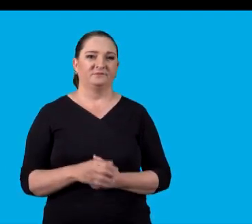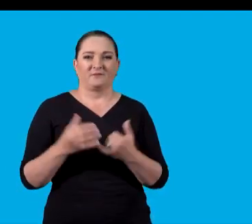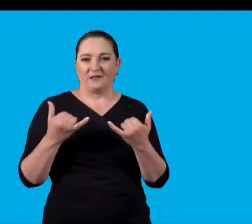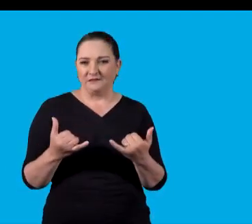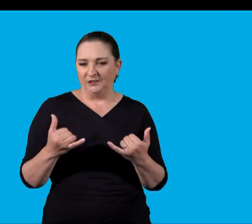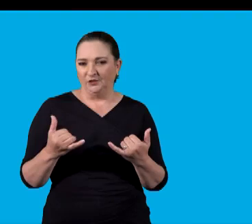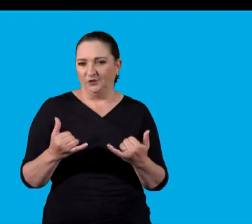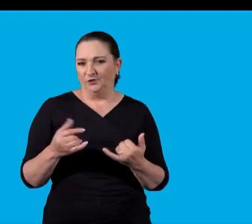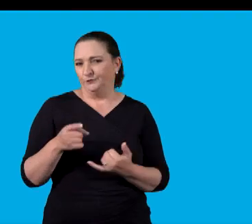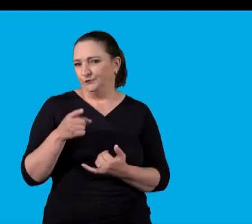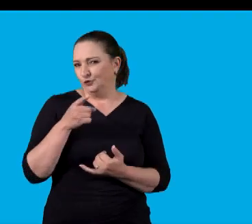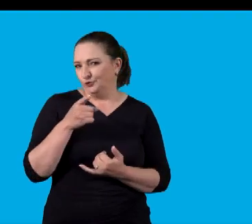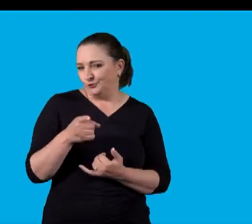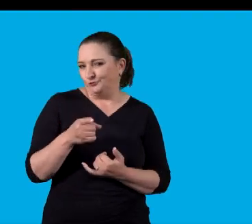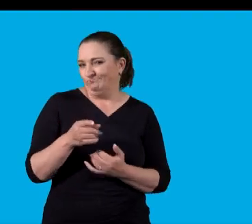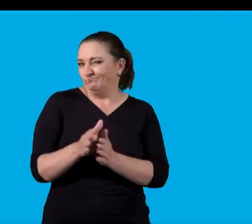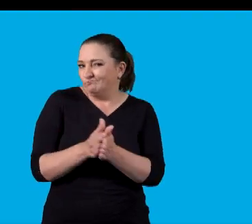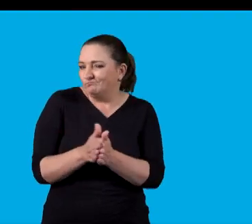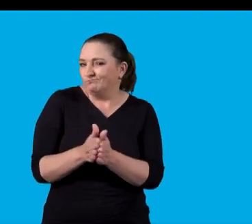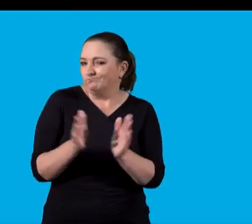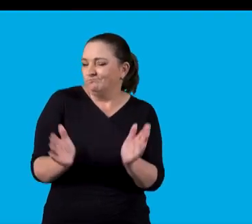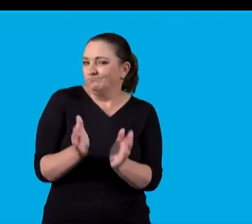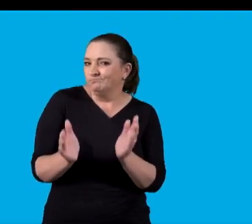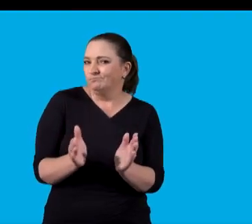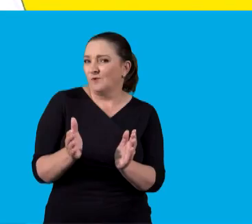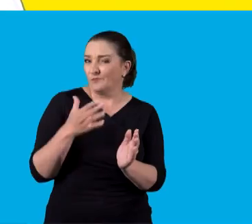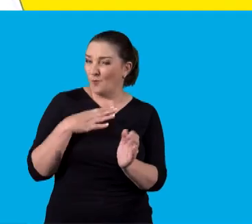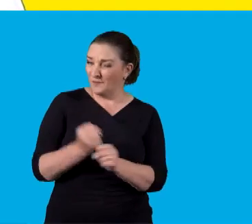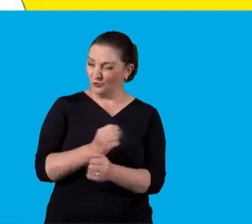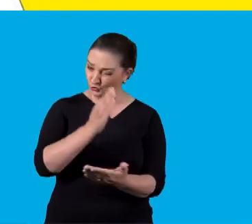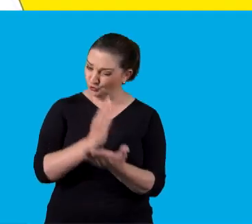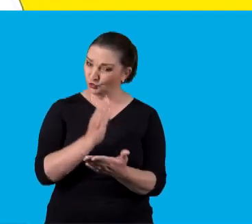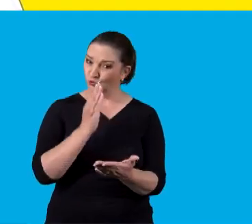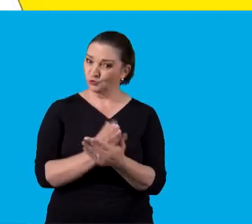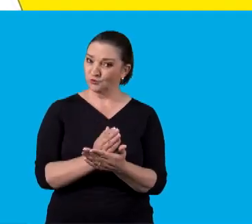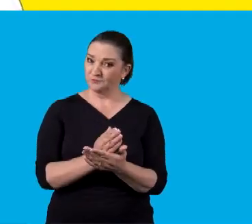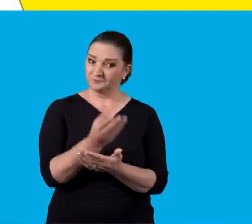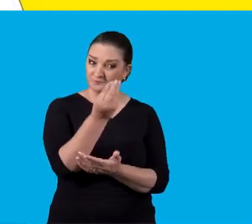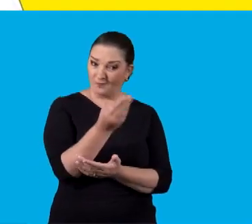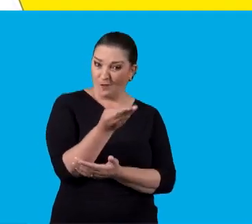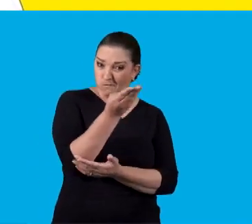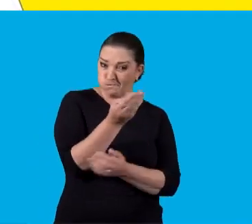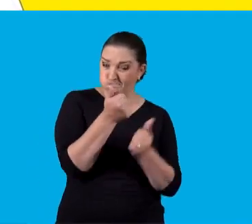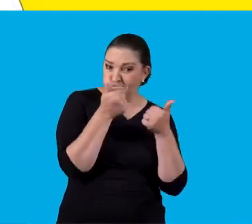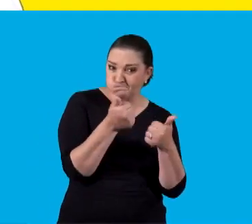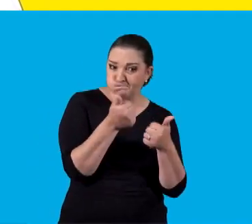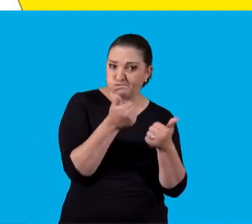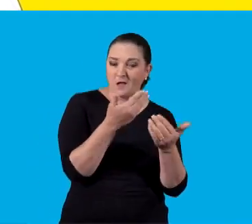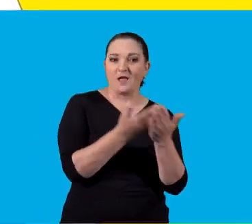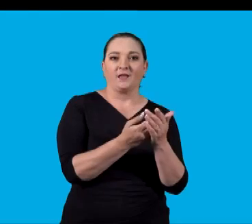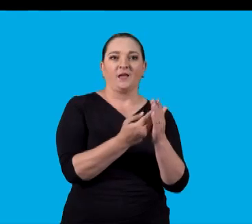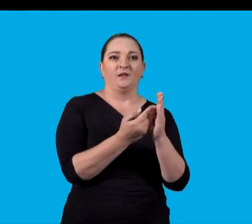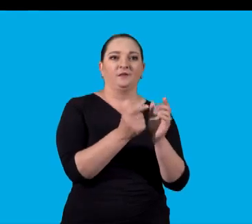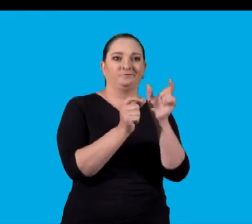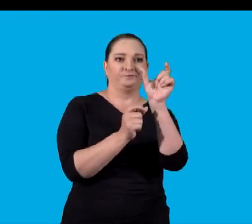What I would want to encourage you is, just so you can be sure of the figure that you have got, you should be able to do it from the